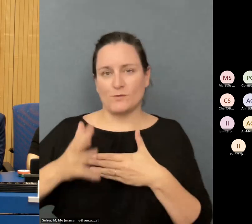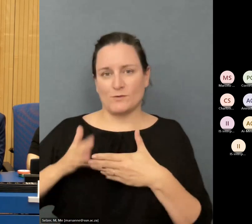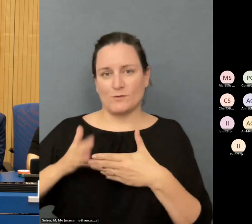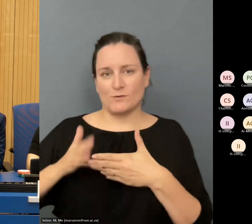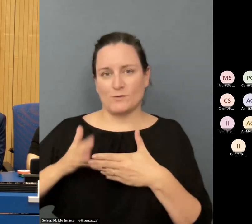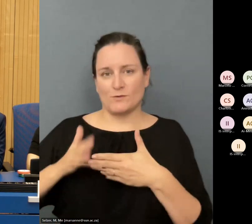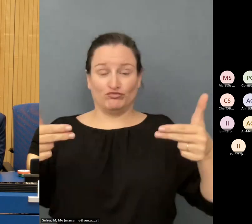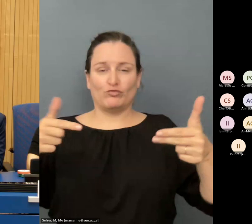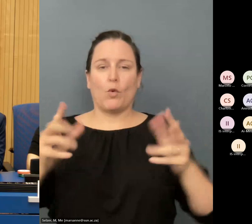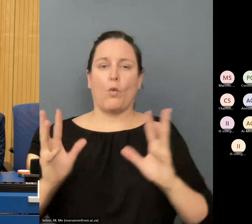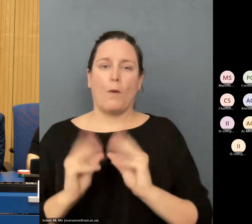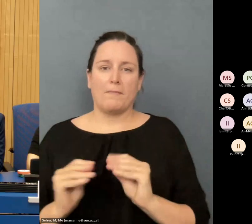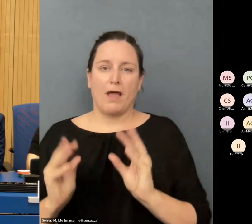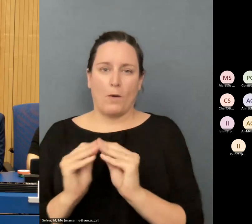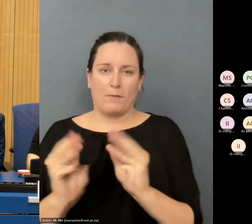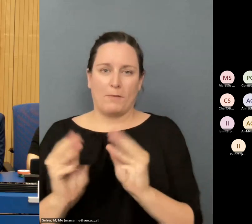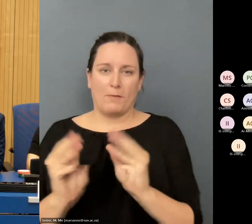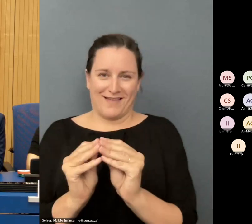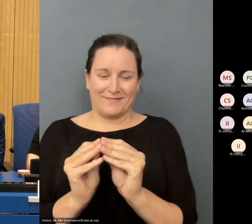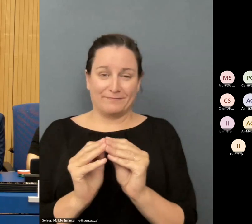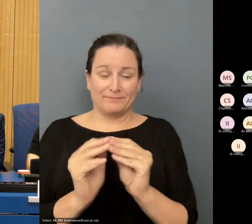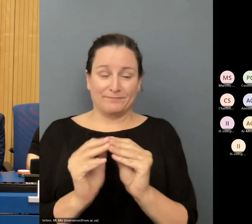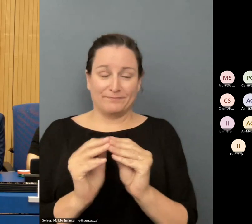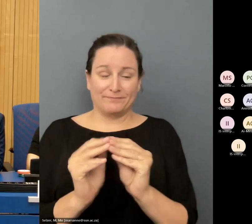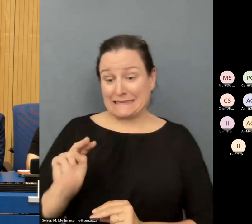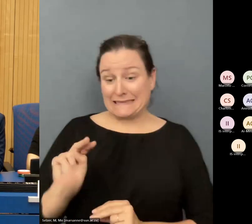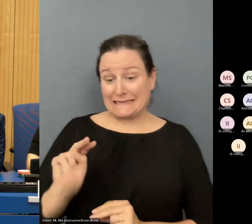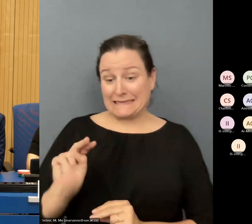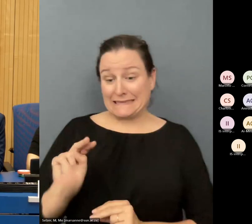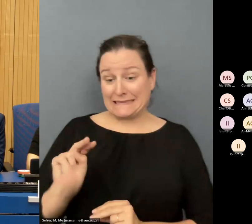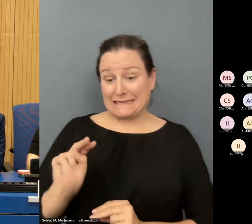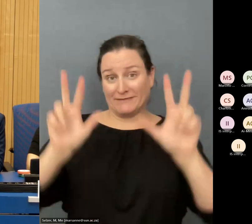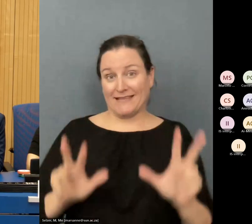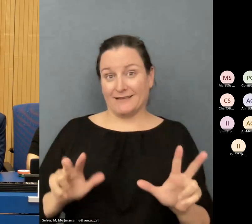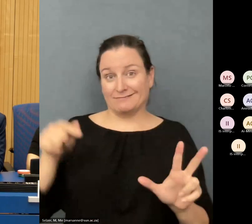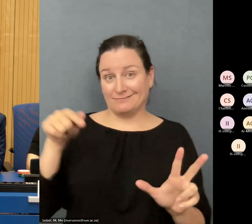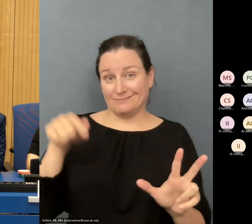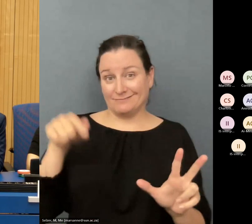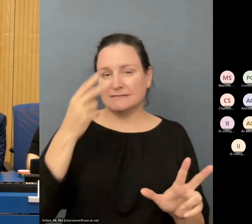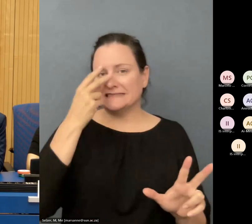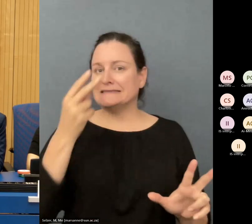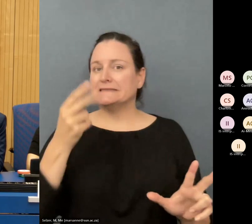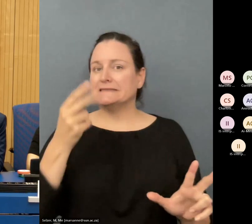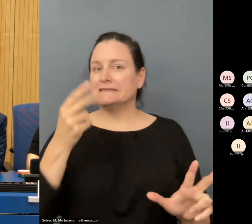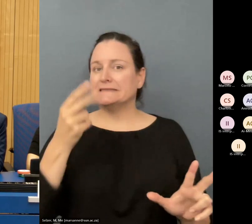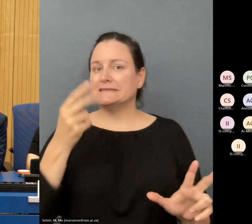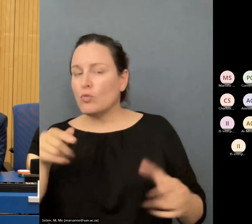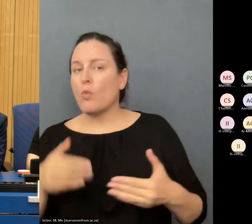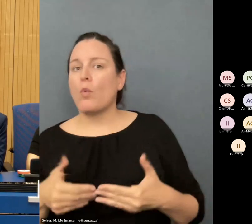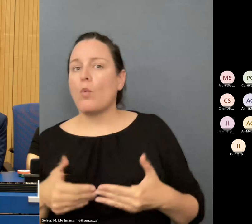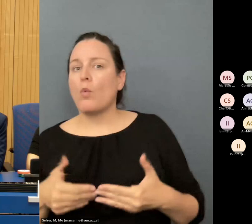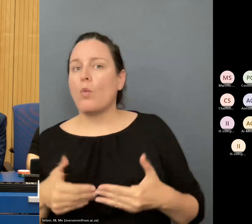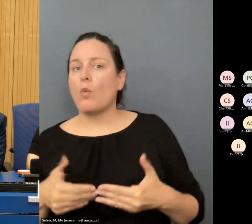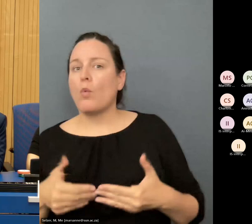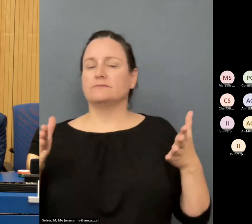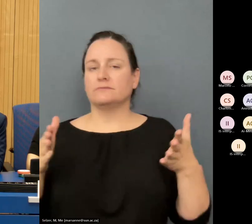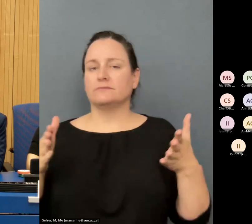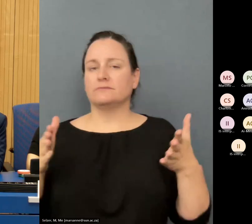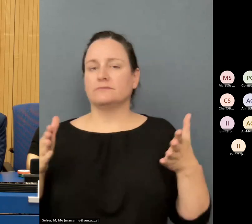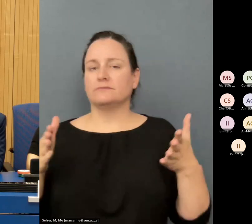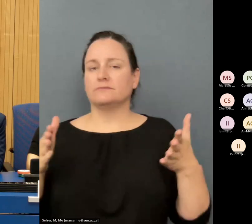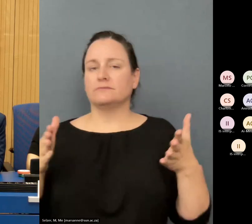weeks. If you go to the Zero Project website and you check in with us, we're doing several public webinars that's going to help inspire